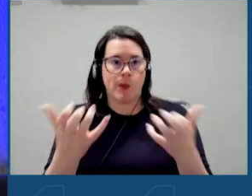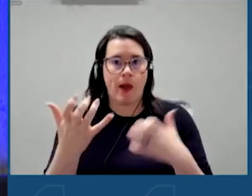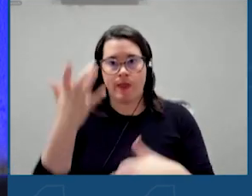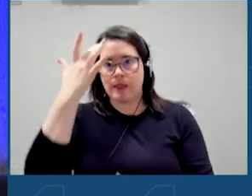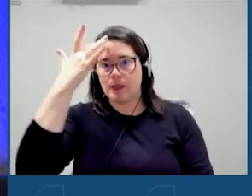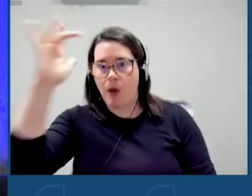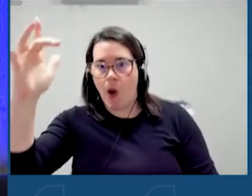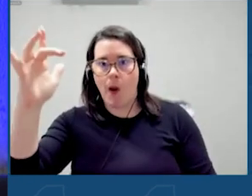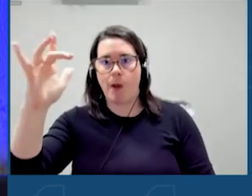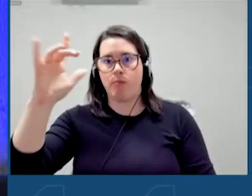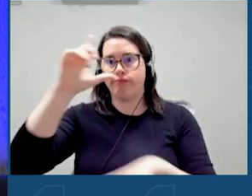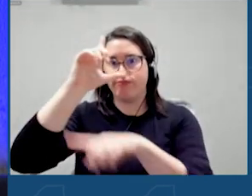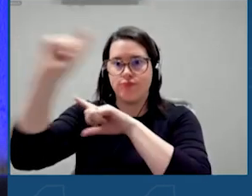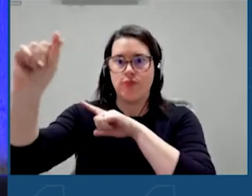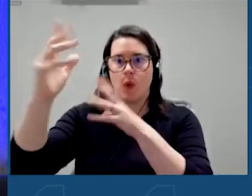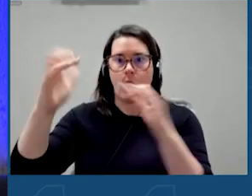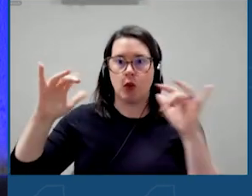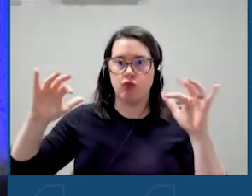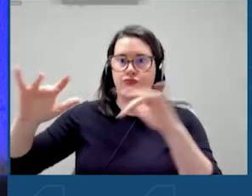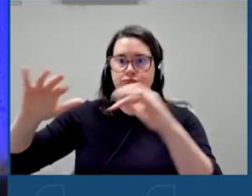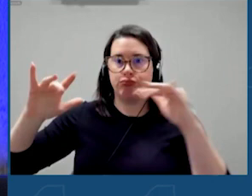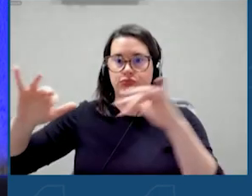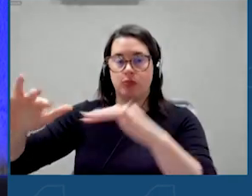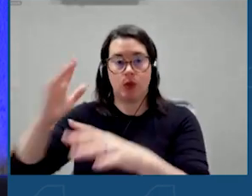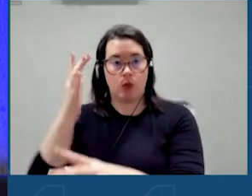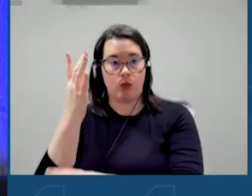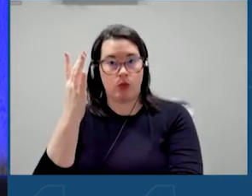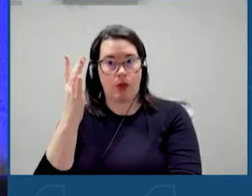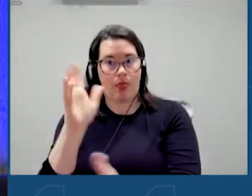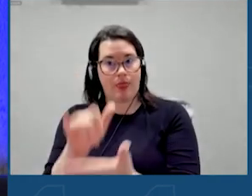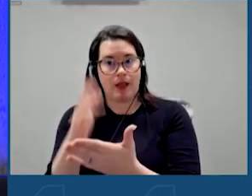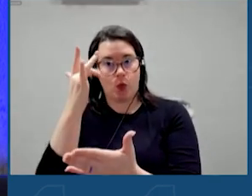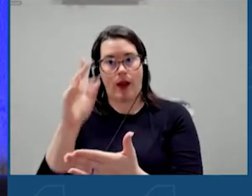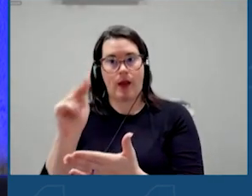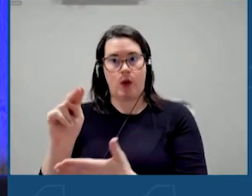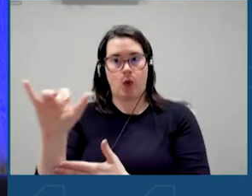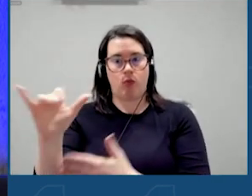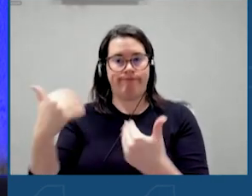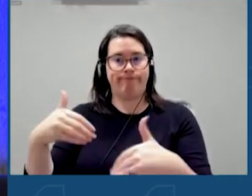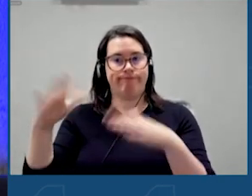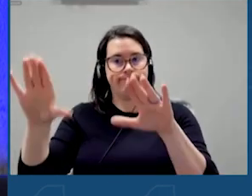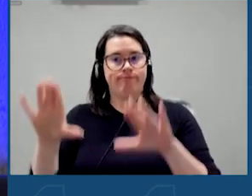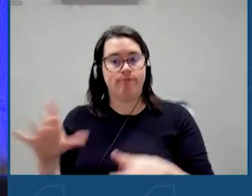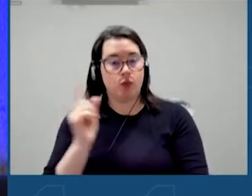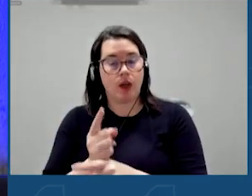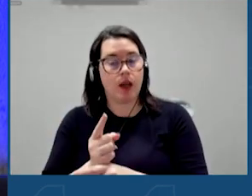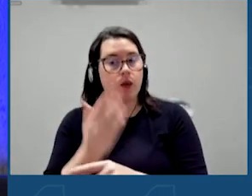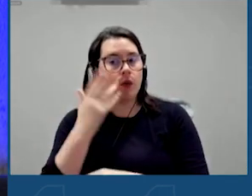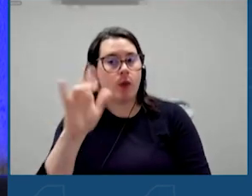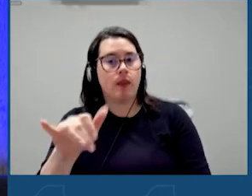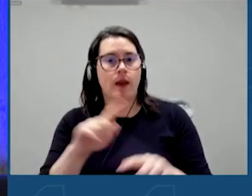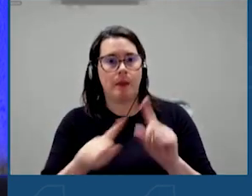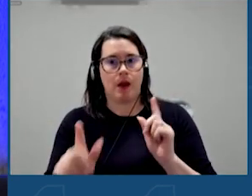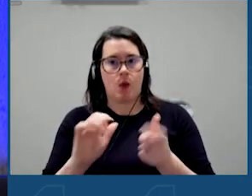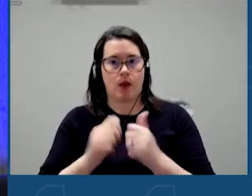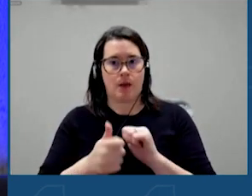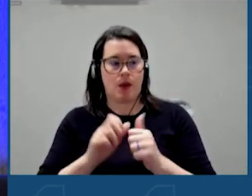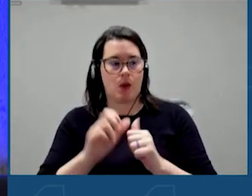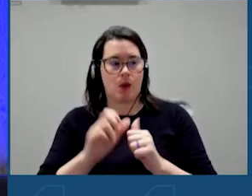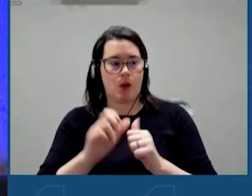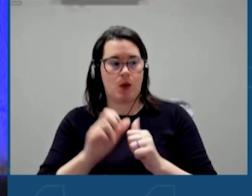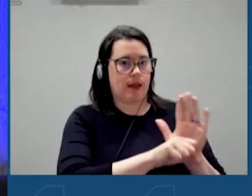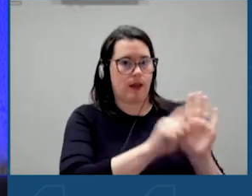risk takers to continue coming here because that's what made New York what it is. We know that. But we're in competition with other